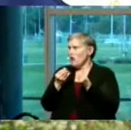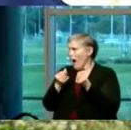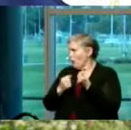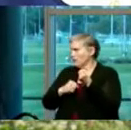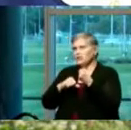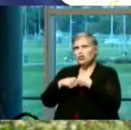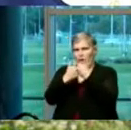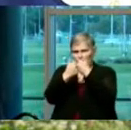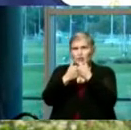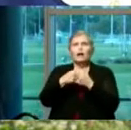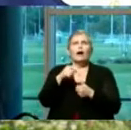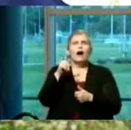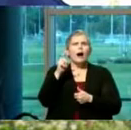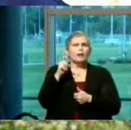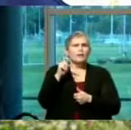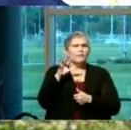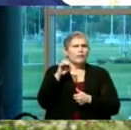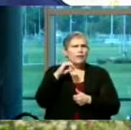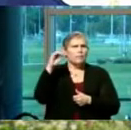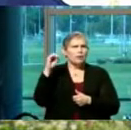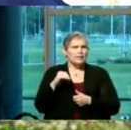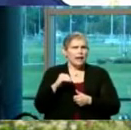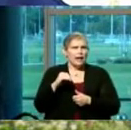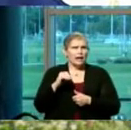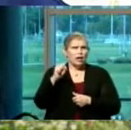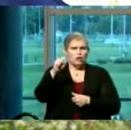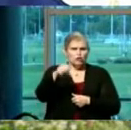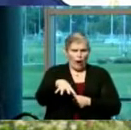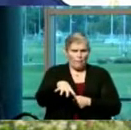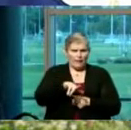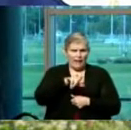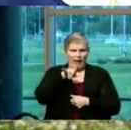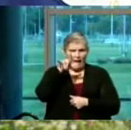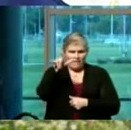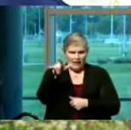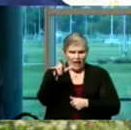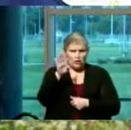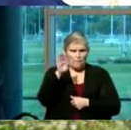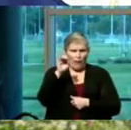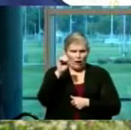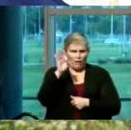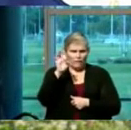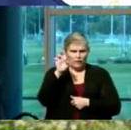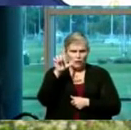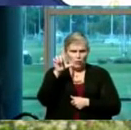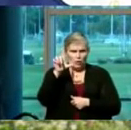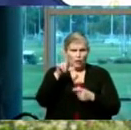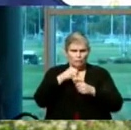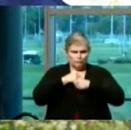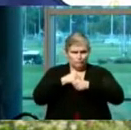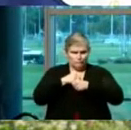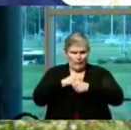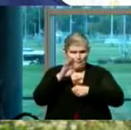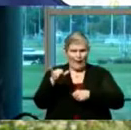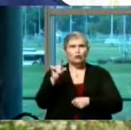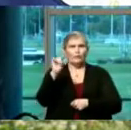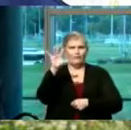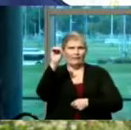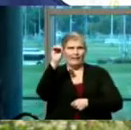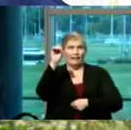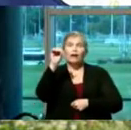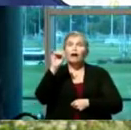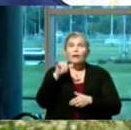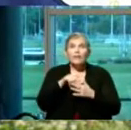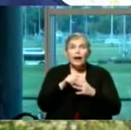making 100% drop-in sustainable aviation biofuel by 2050. This is a market